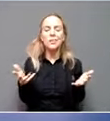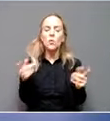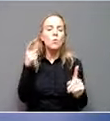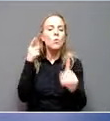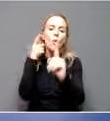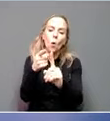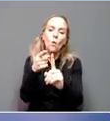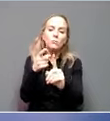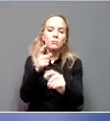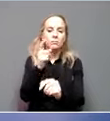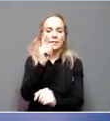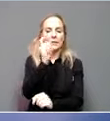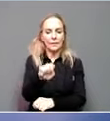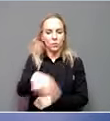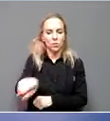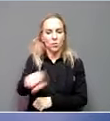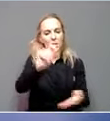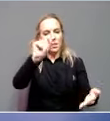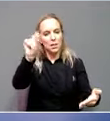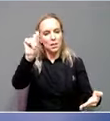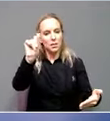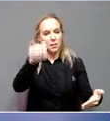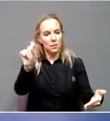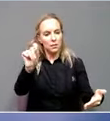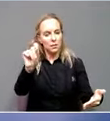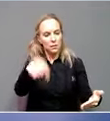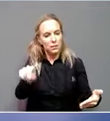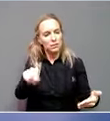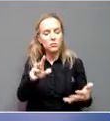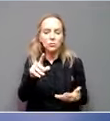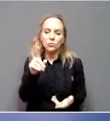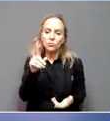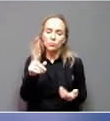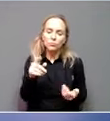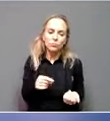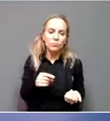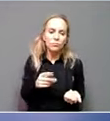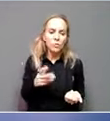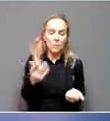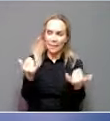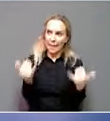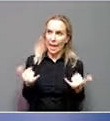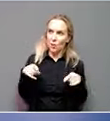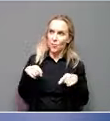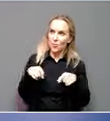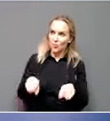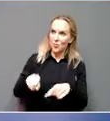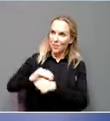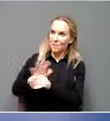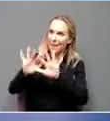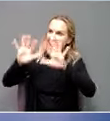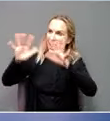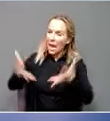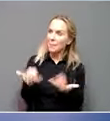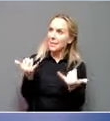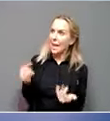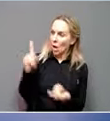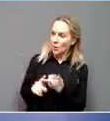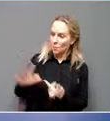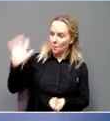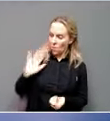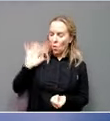checklist. Where we now are in this pandemic, and I get it, is we all have the information, and it's up to us to make the